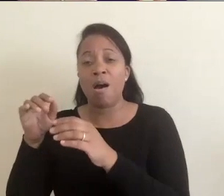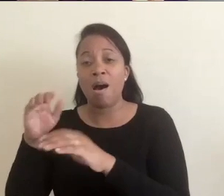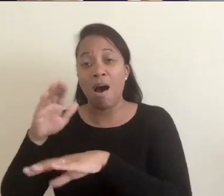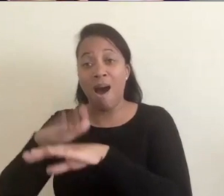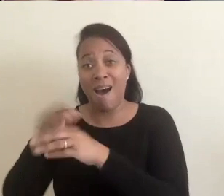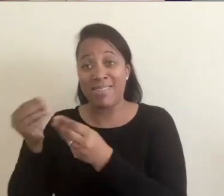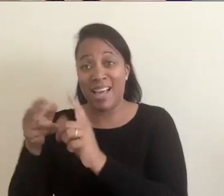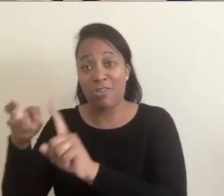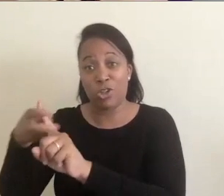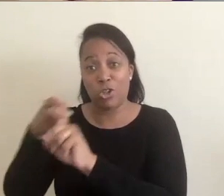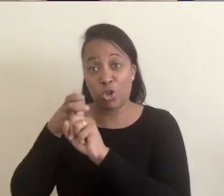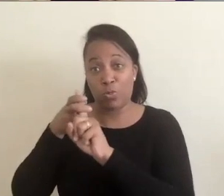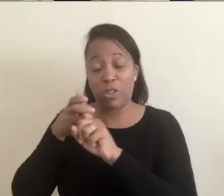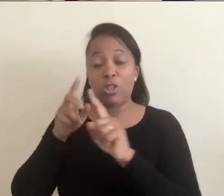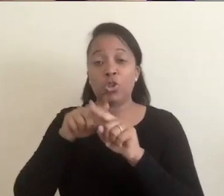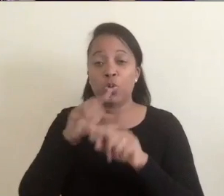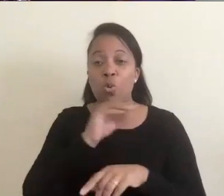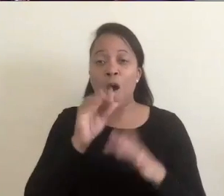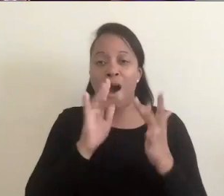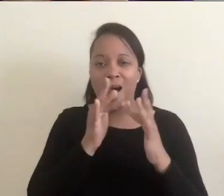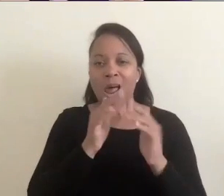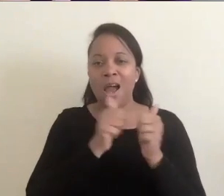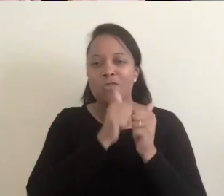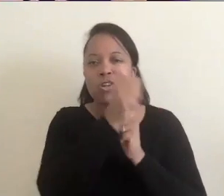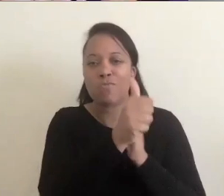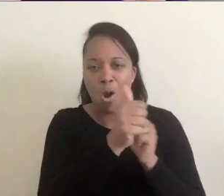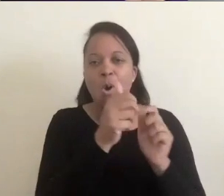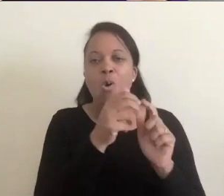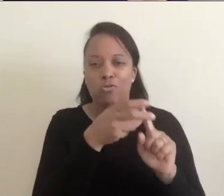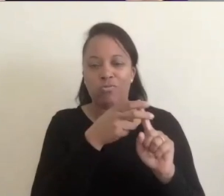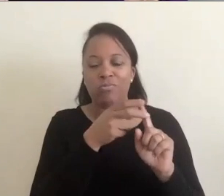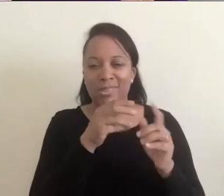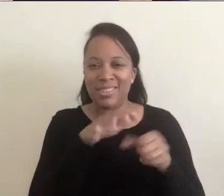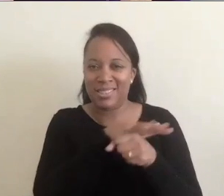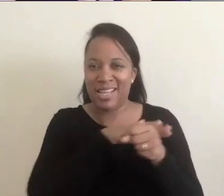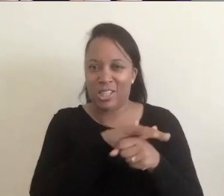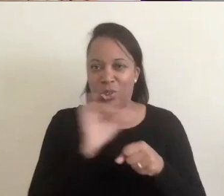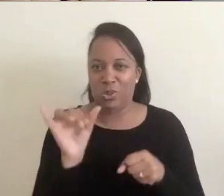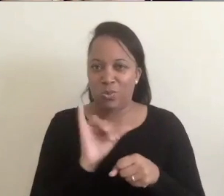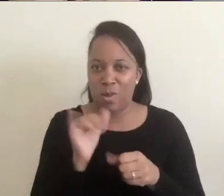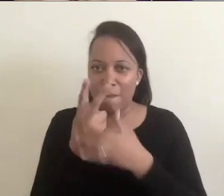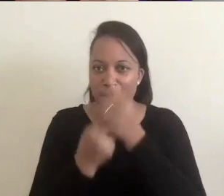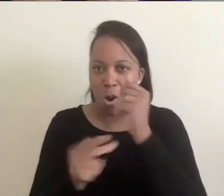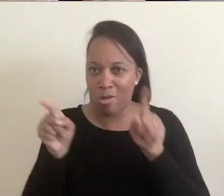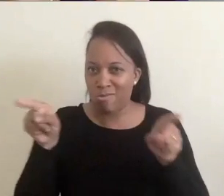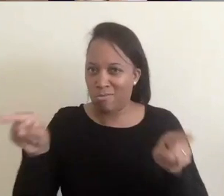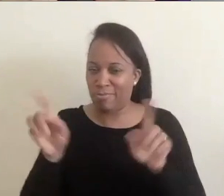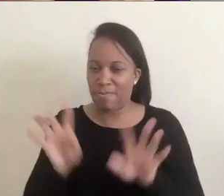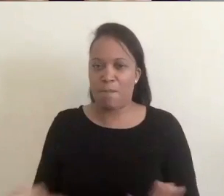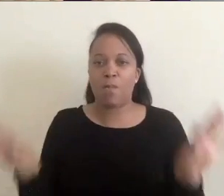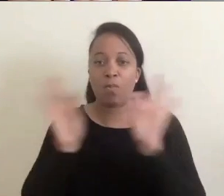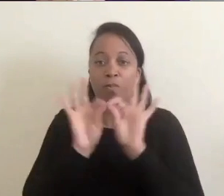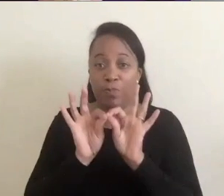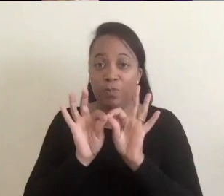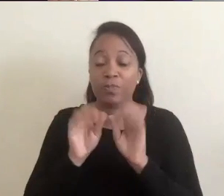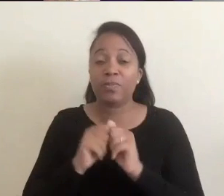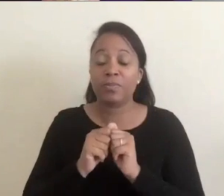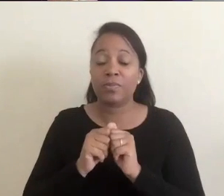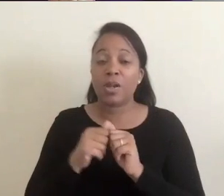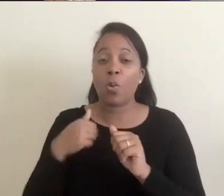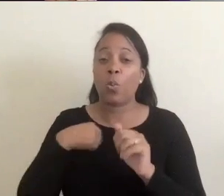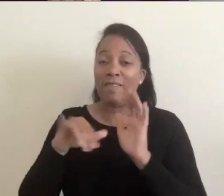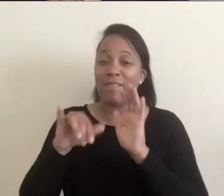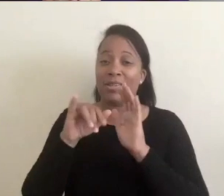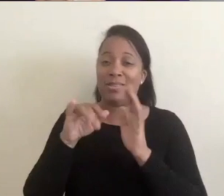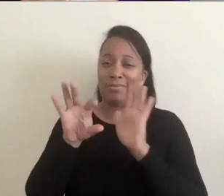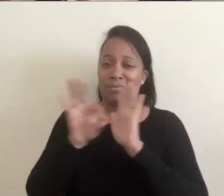recruitment and employment encounters as they are to online or remote settings. So as we discuss in the particular case studies